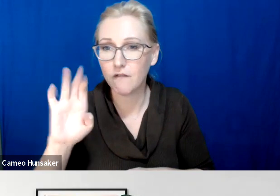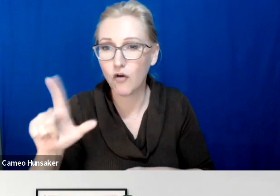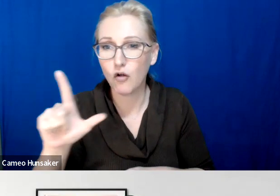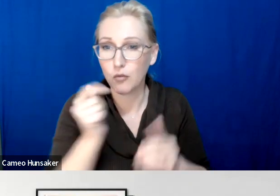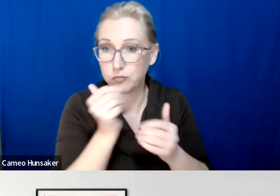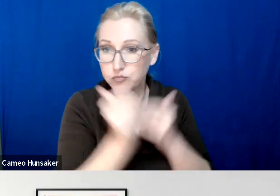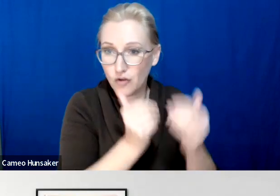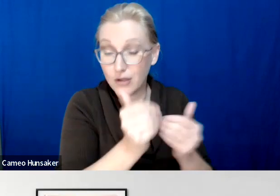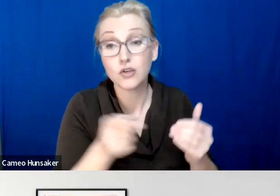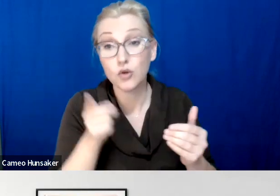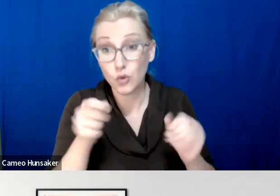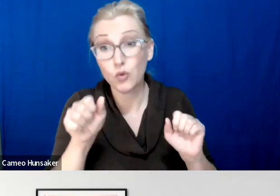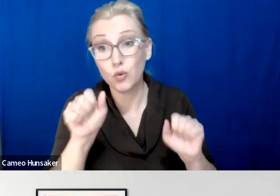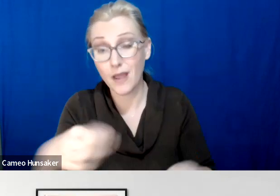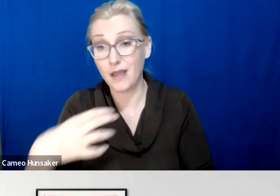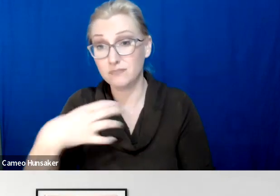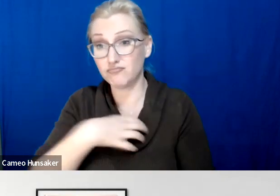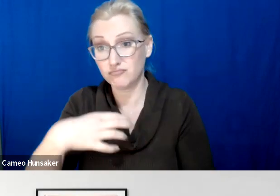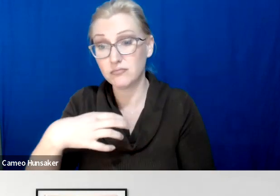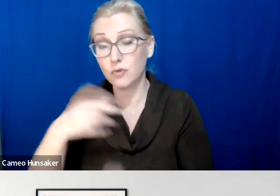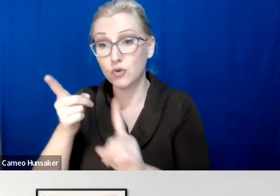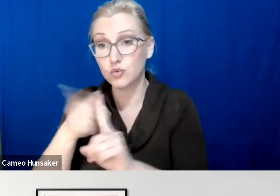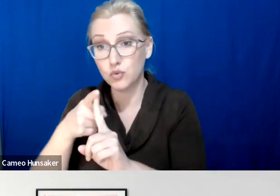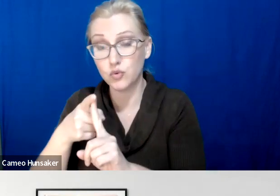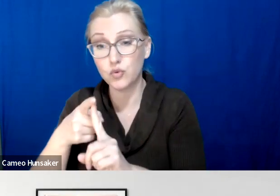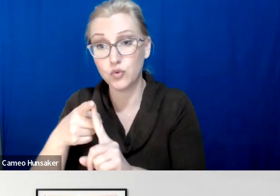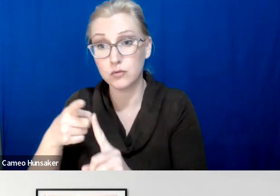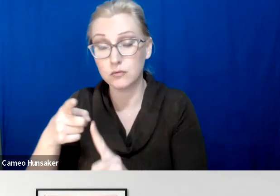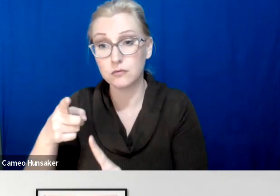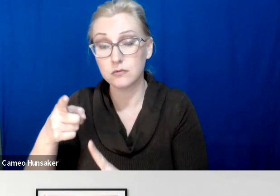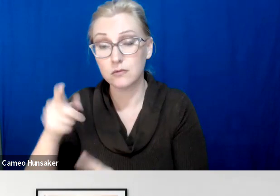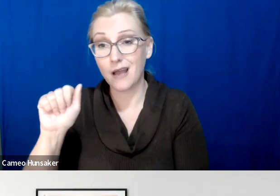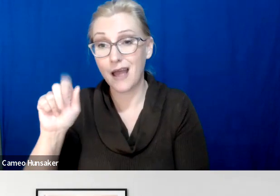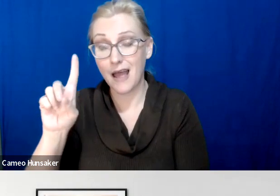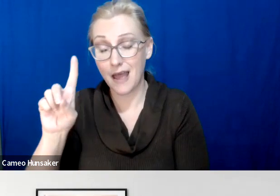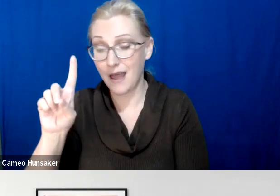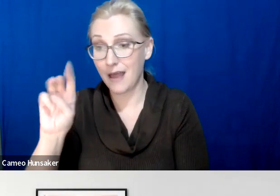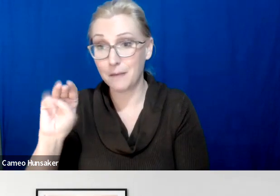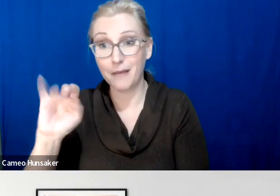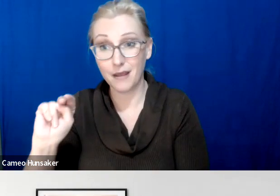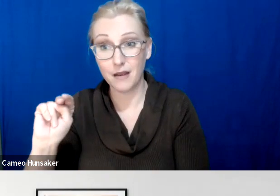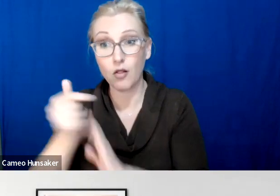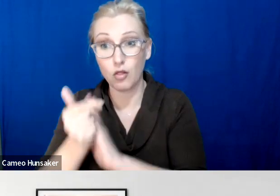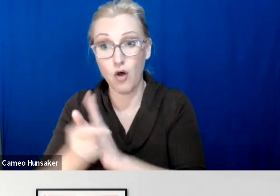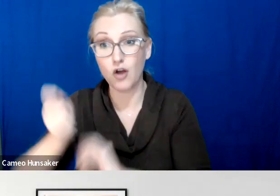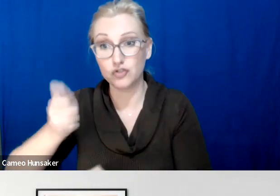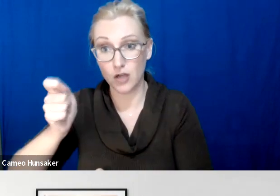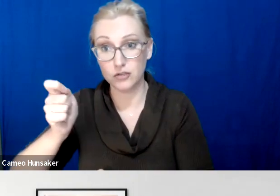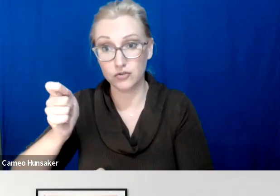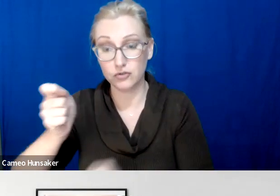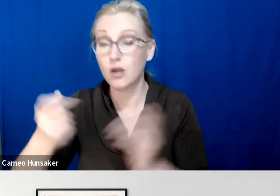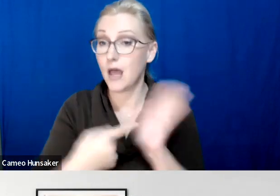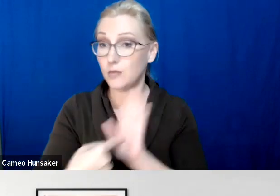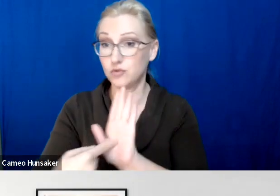in Arizona, an administrative law judge, and present the facts as you see them. I don't believe my child is